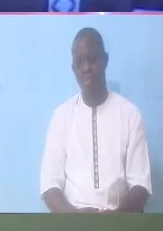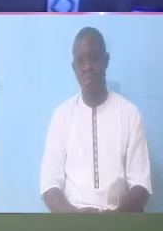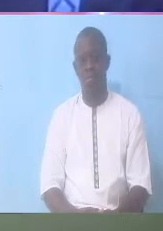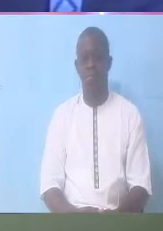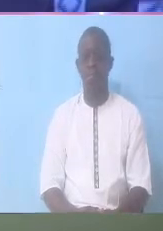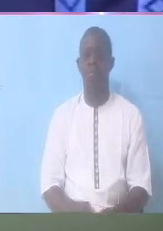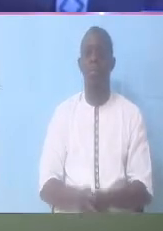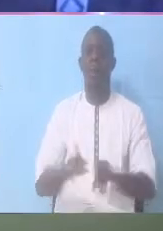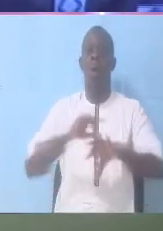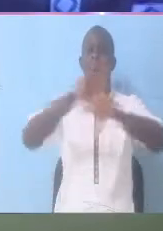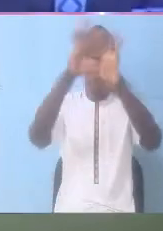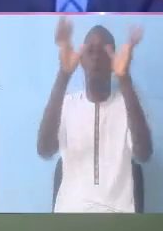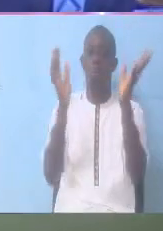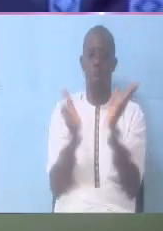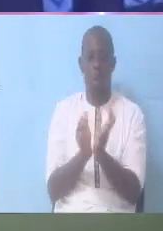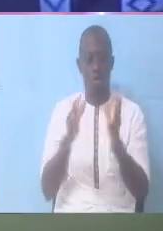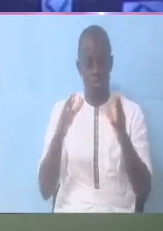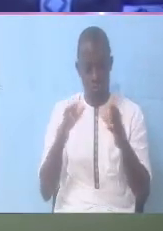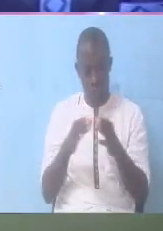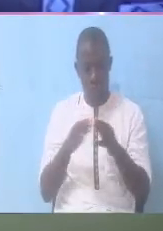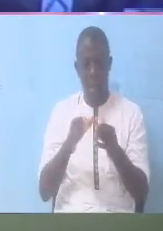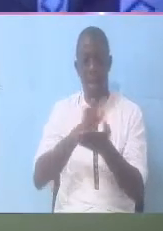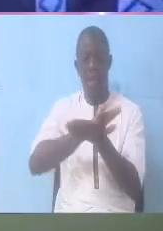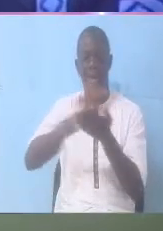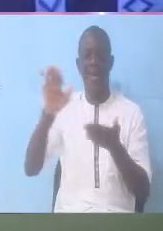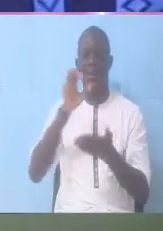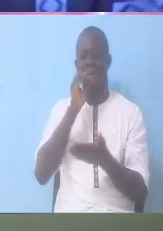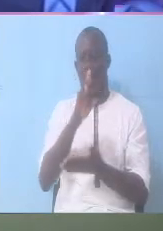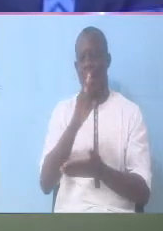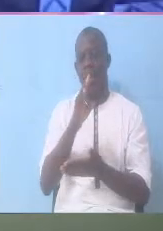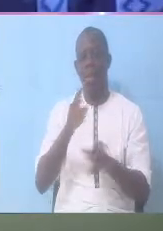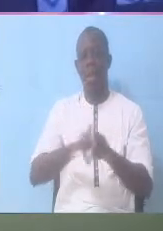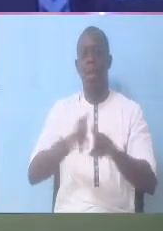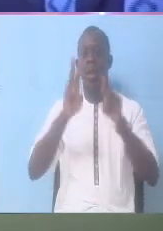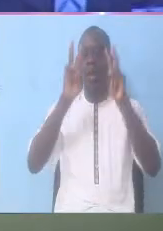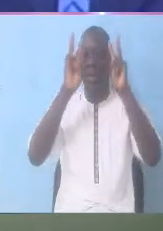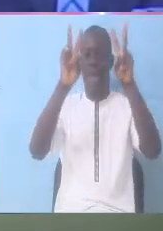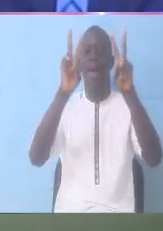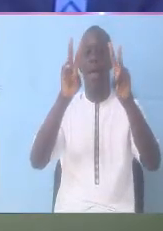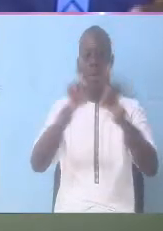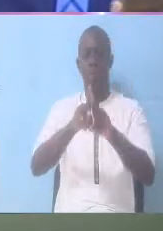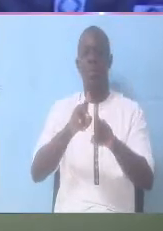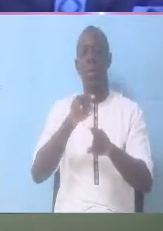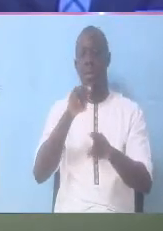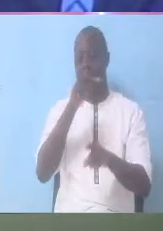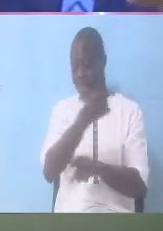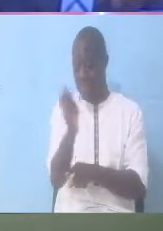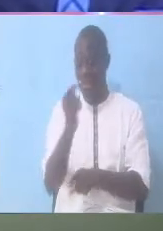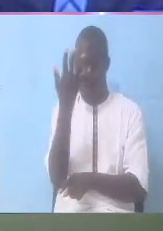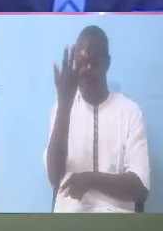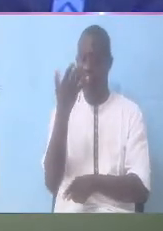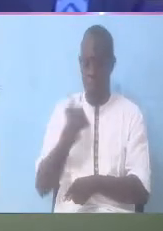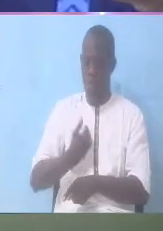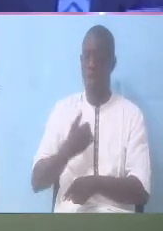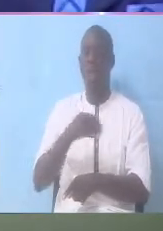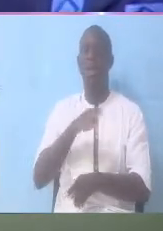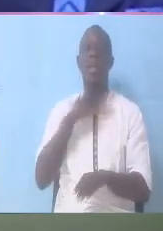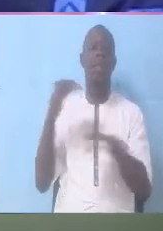All put together clearly say that Yaya Jame saw to it that these 5 people were killed and